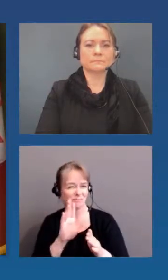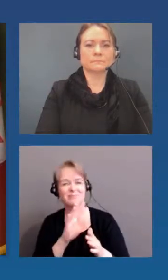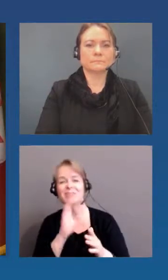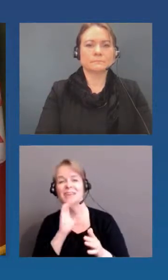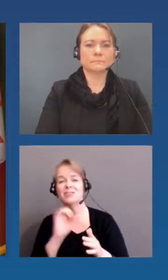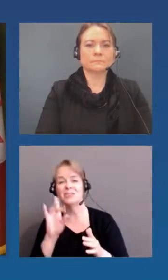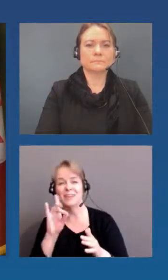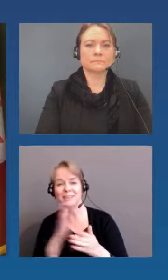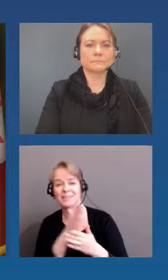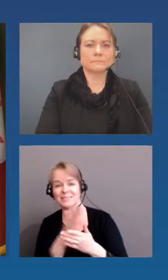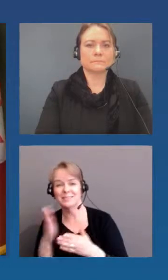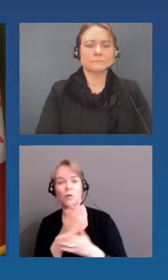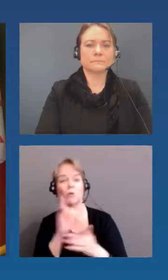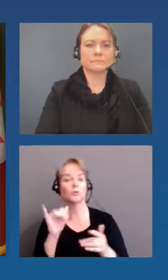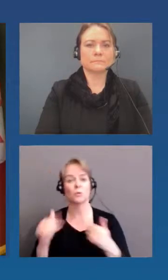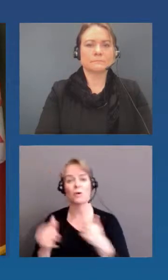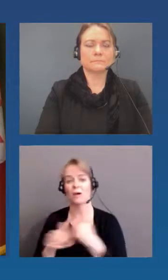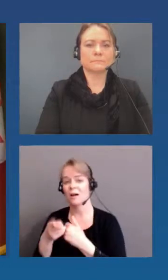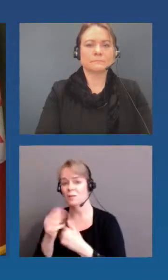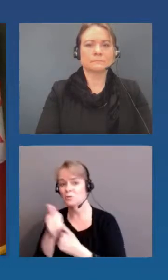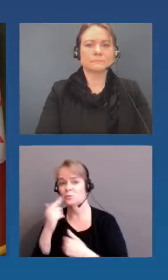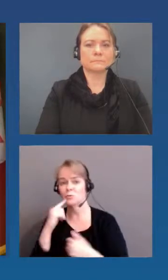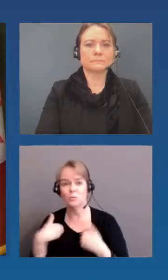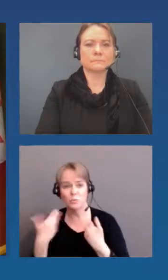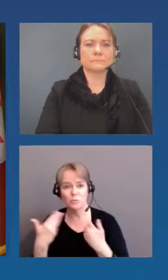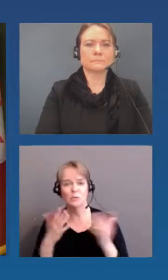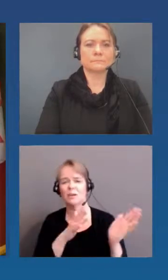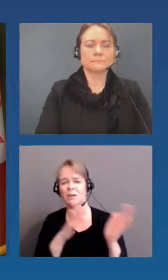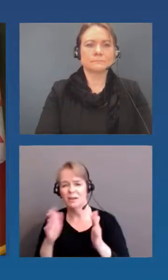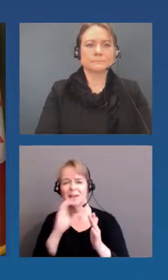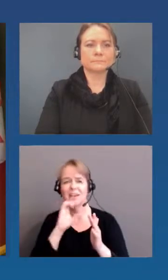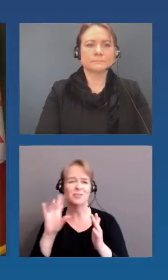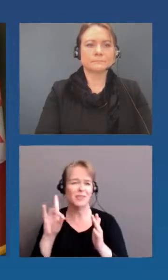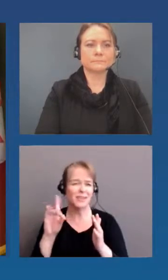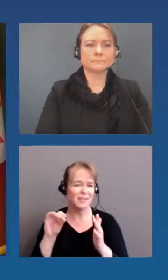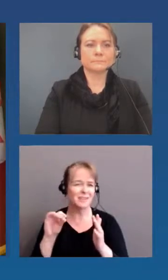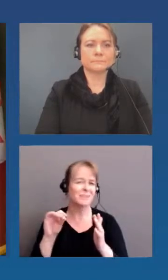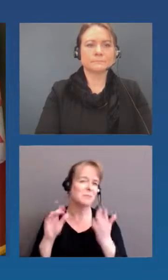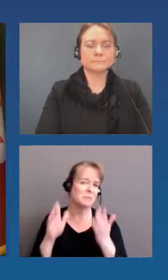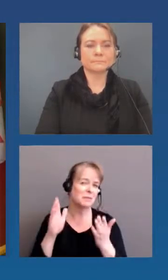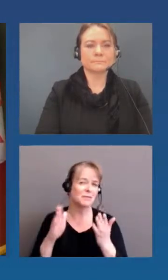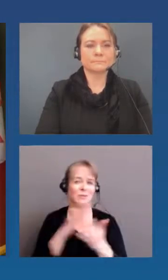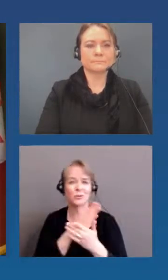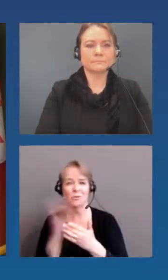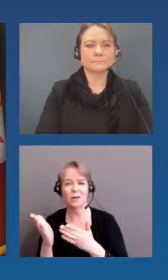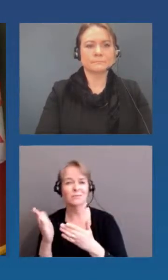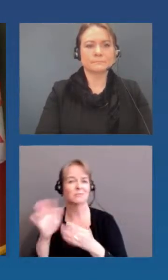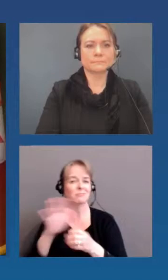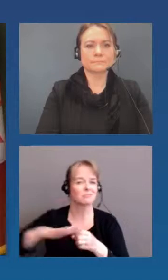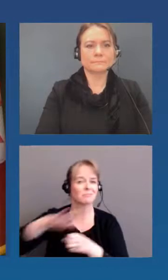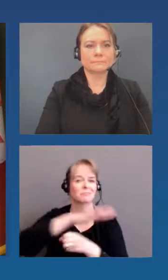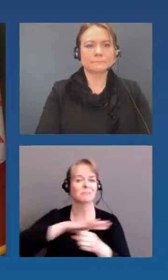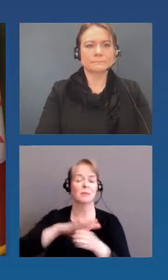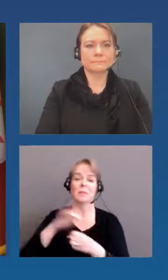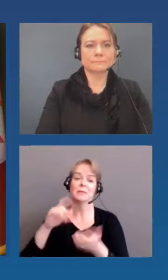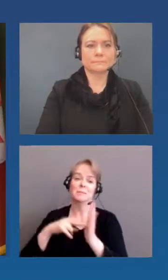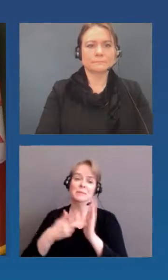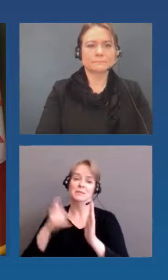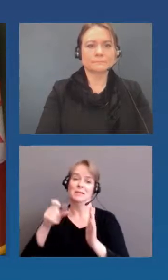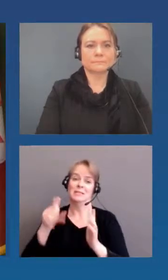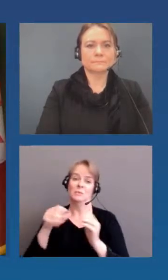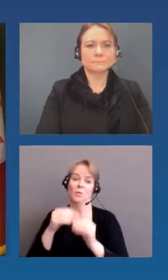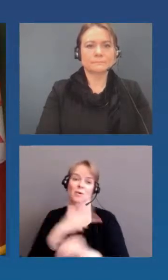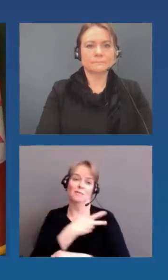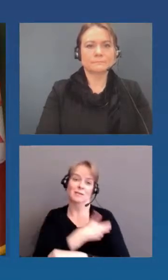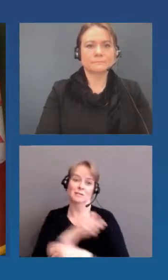the community as the next phase. And that may require both more vaccine and probably more sites. So we're currently planning for